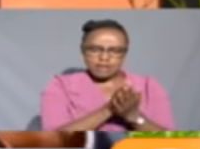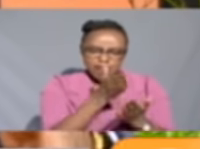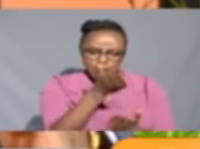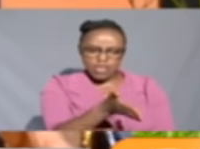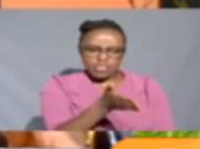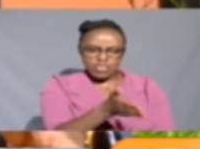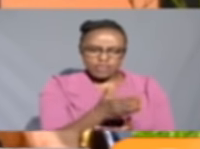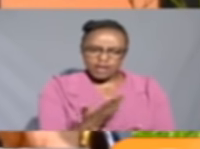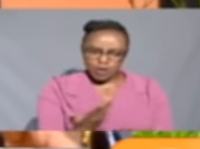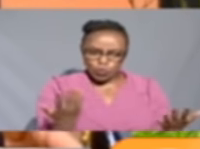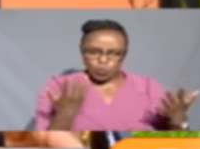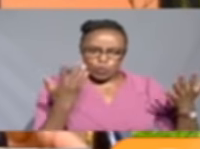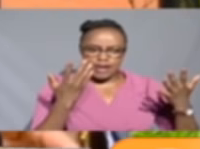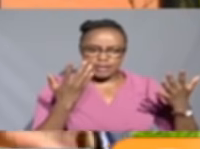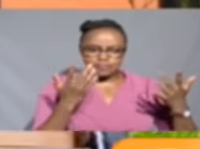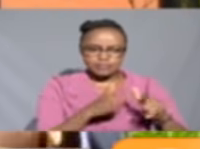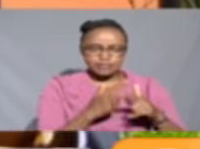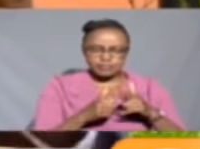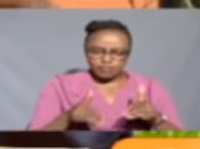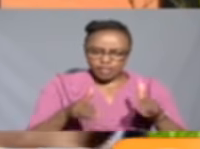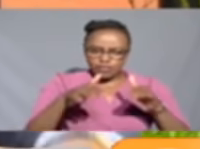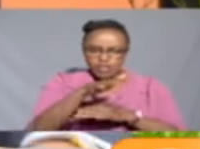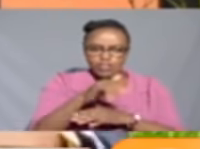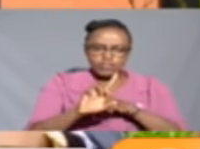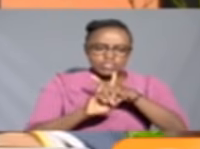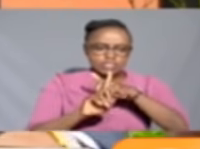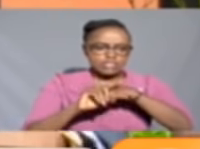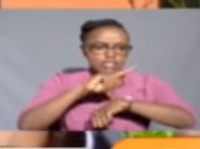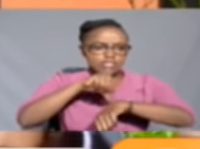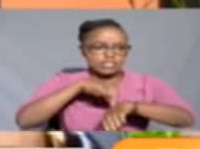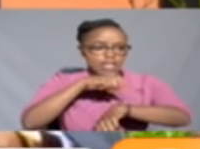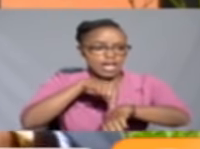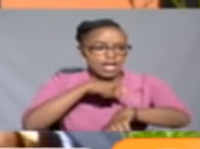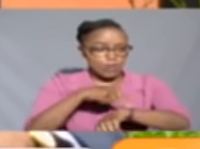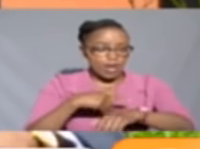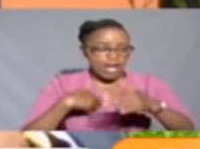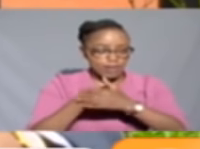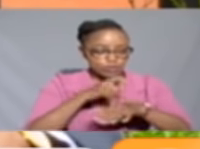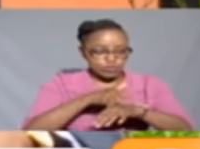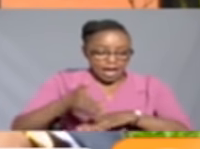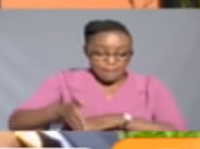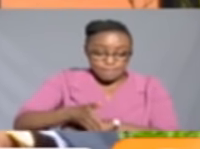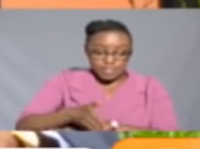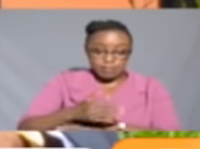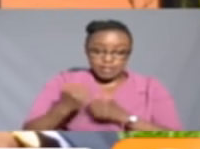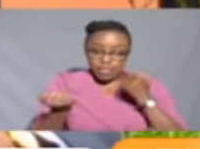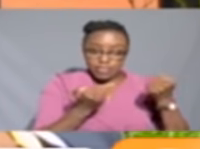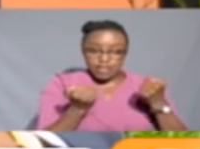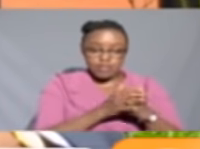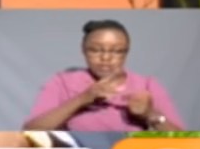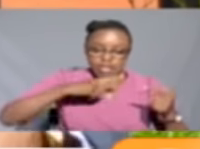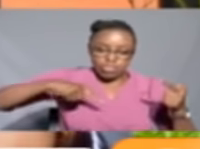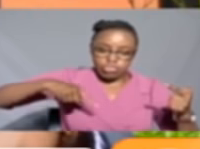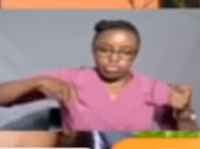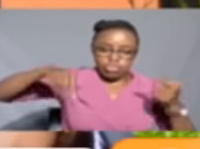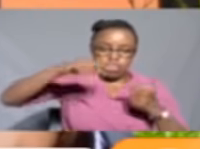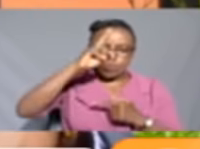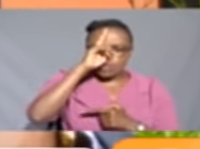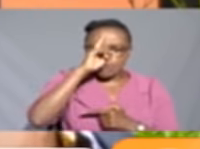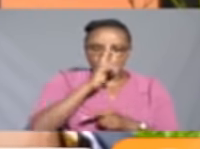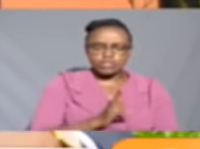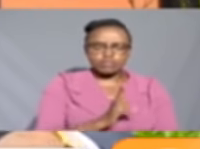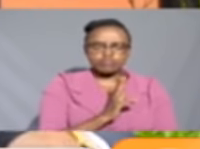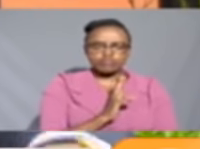there at the runway for 6 hours. In the car. Until midnight. In a car. Yes. Surrounded by armed police